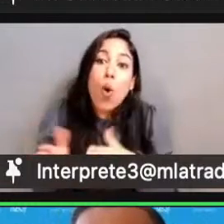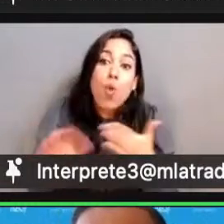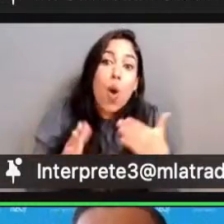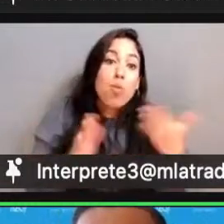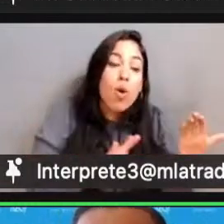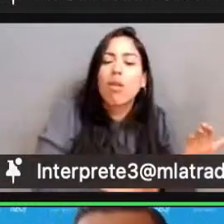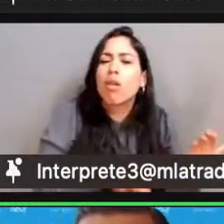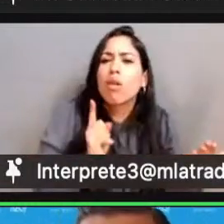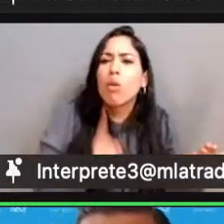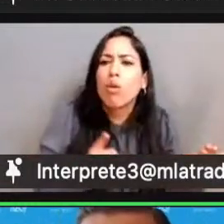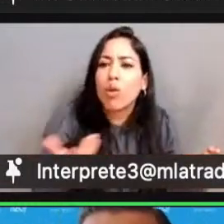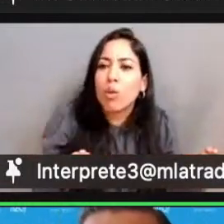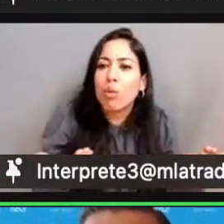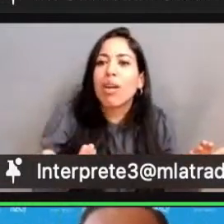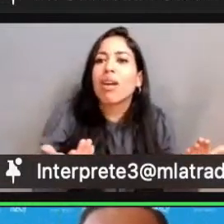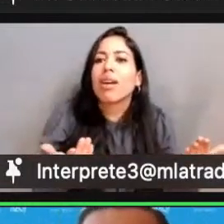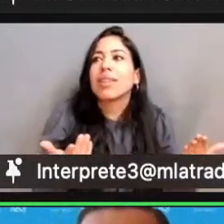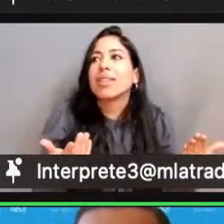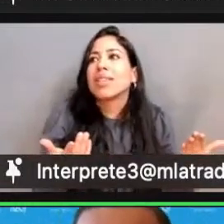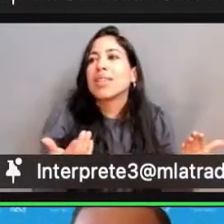is concentrated